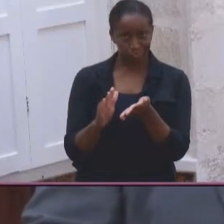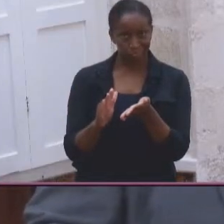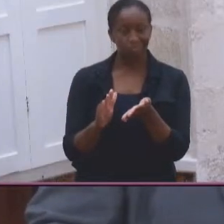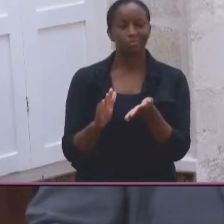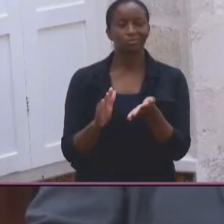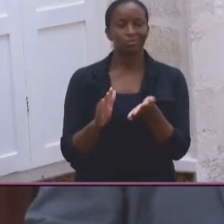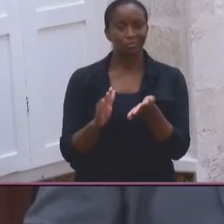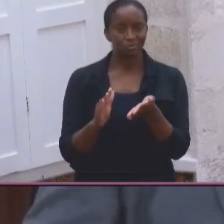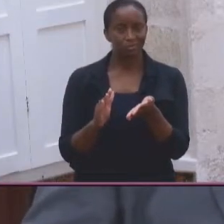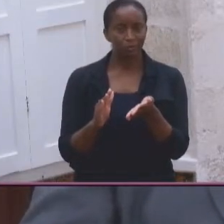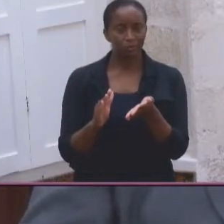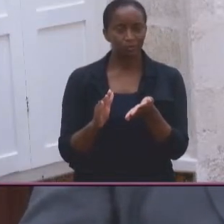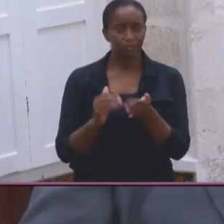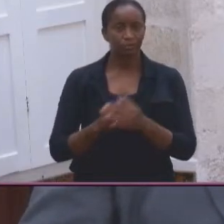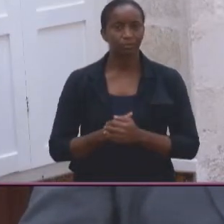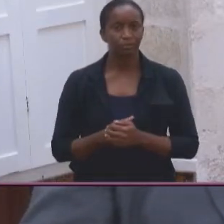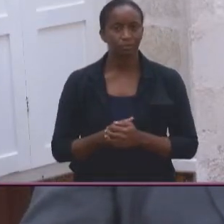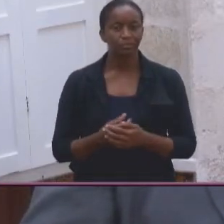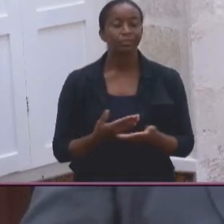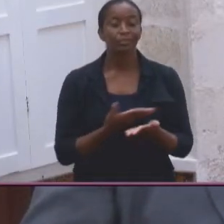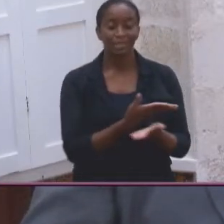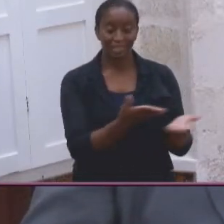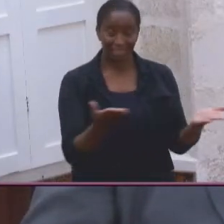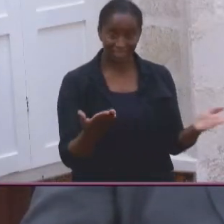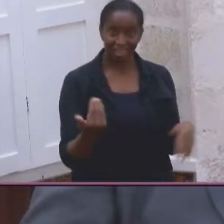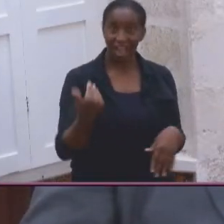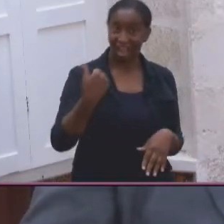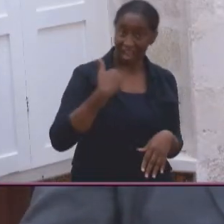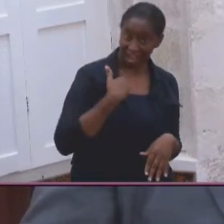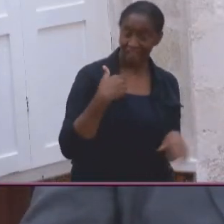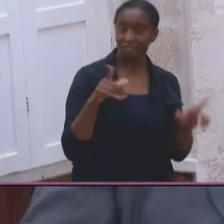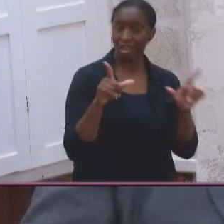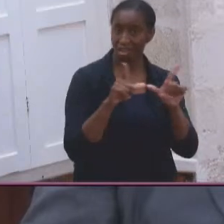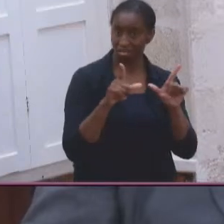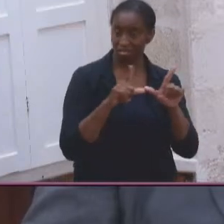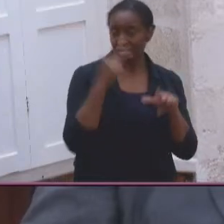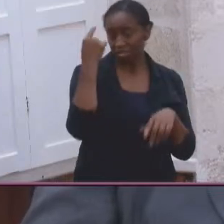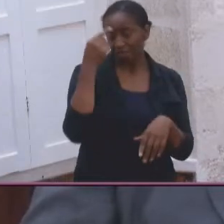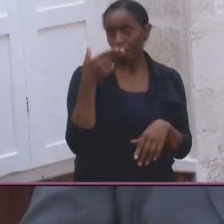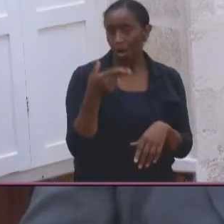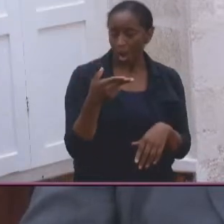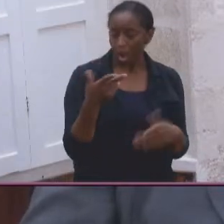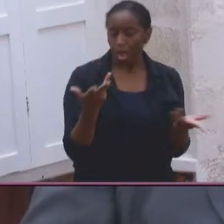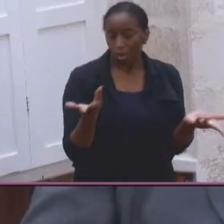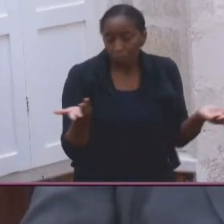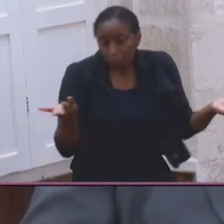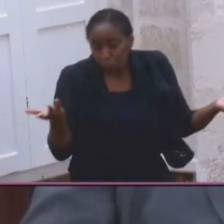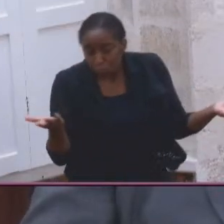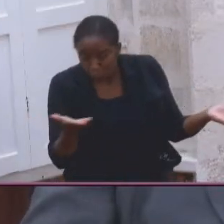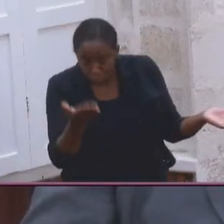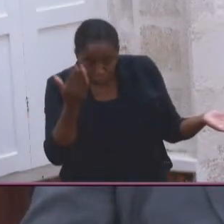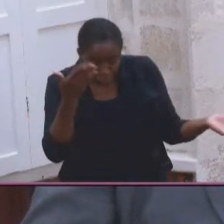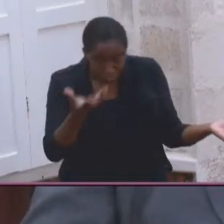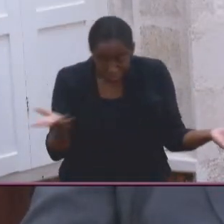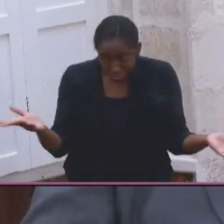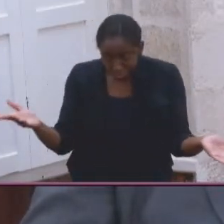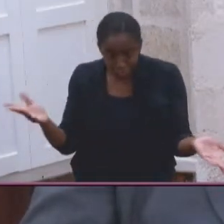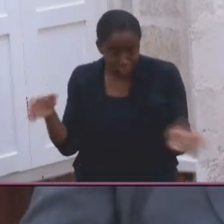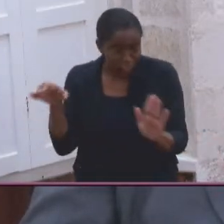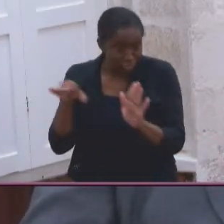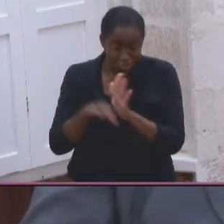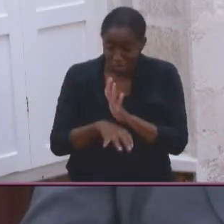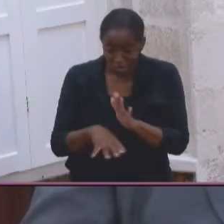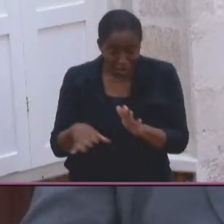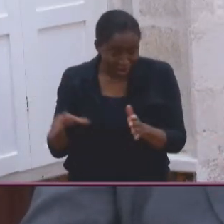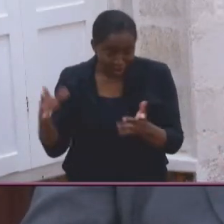that it would then be time for us to get rid of all guns in Barbados. But only then. That's not the